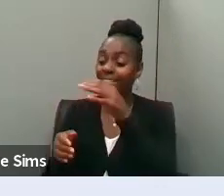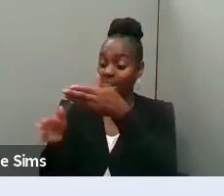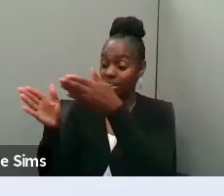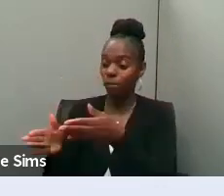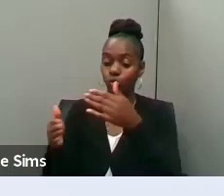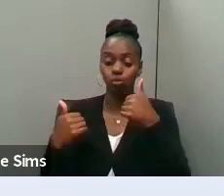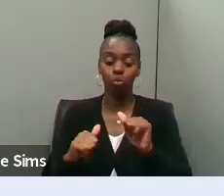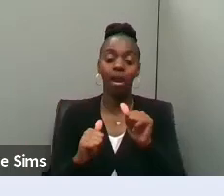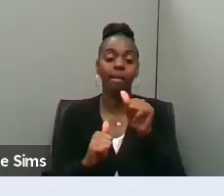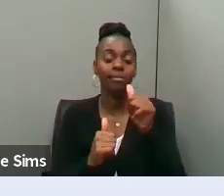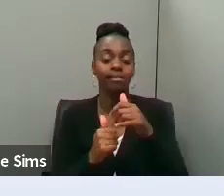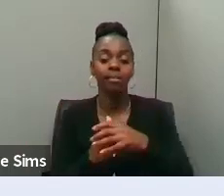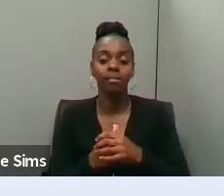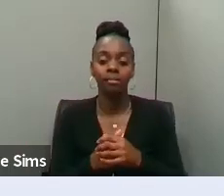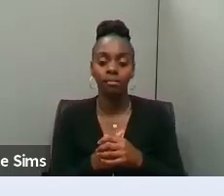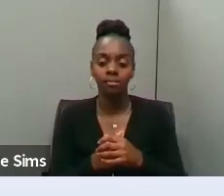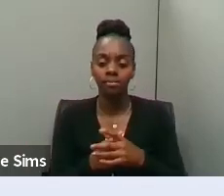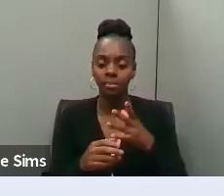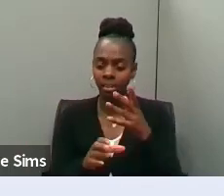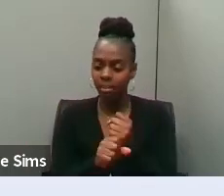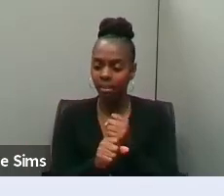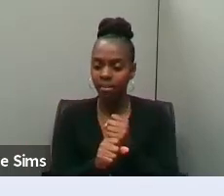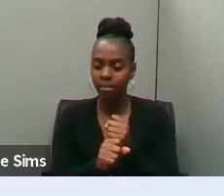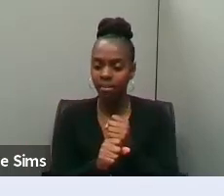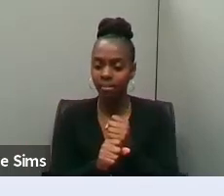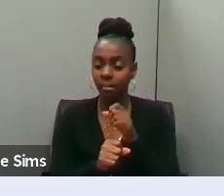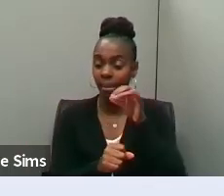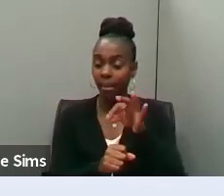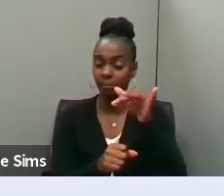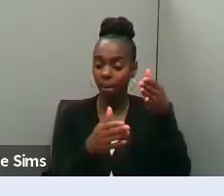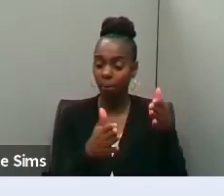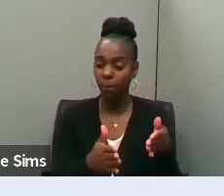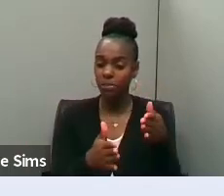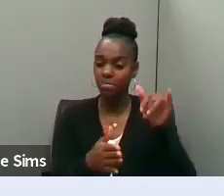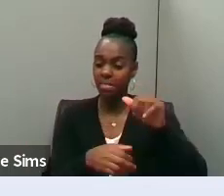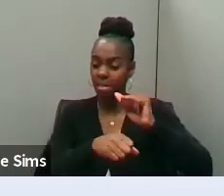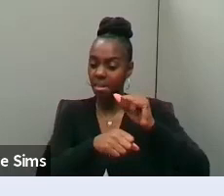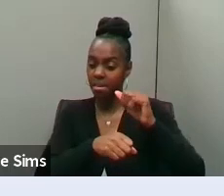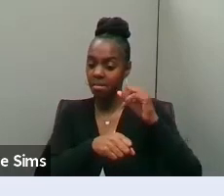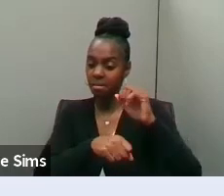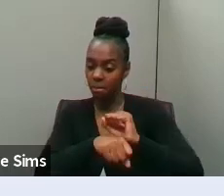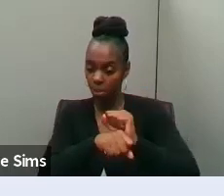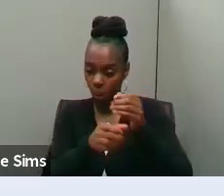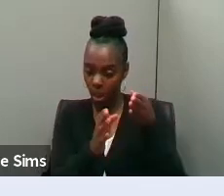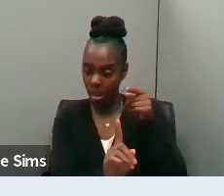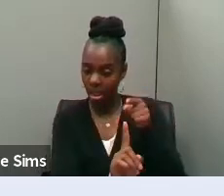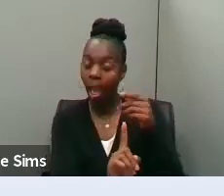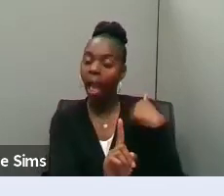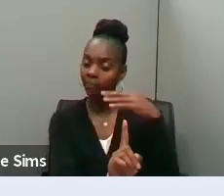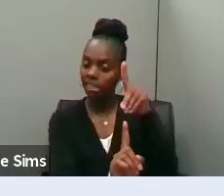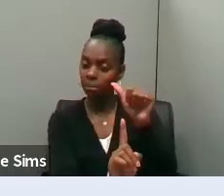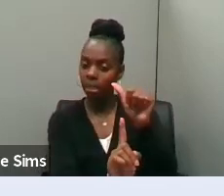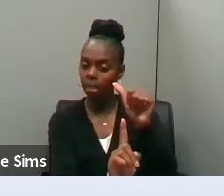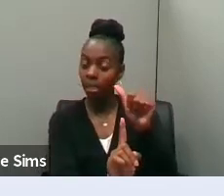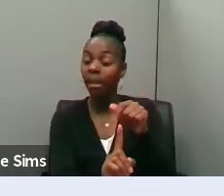to get accommodations if this person, the employee herself, has a disability.